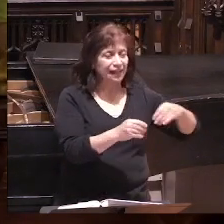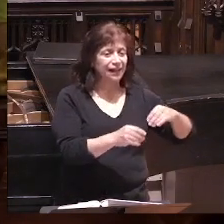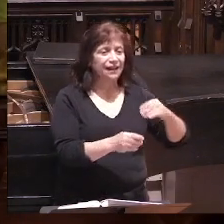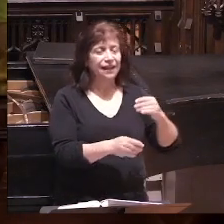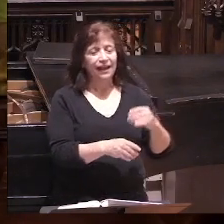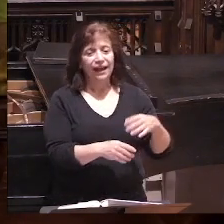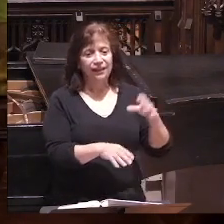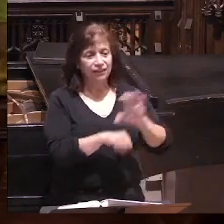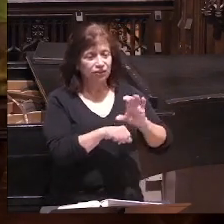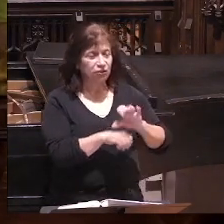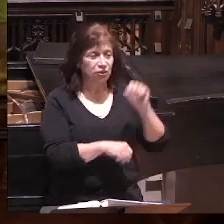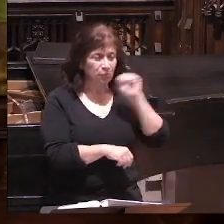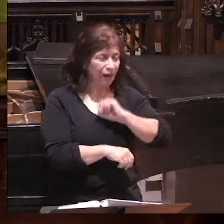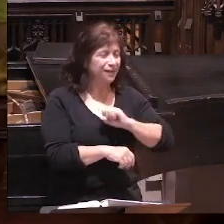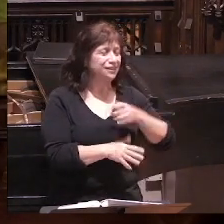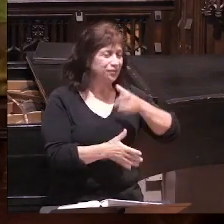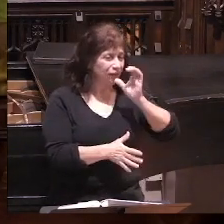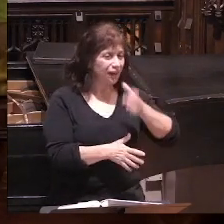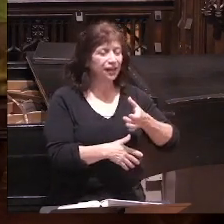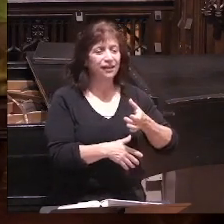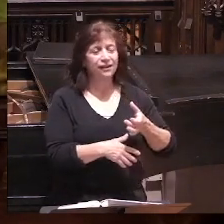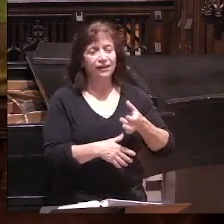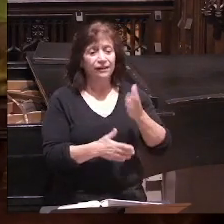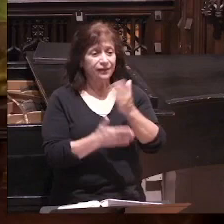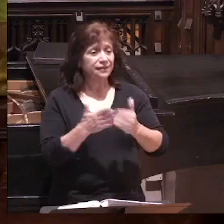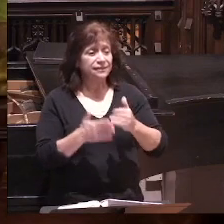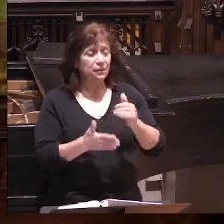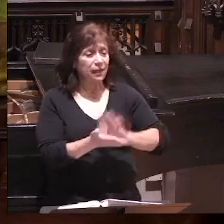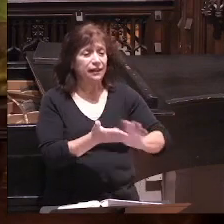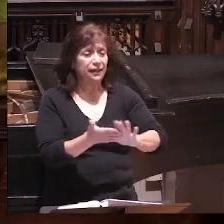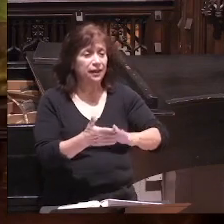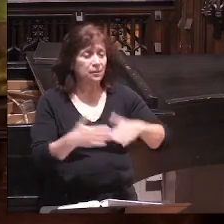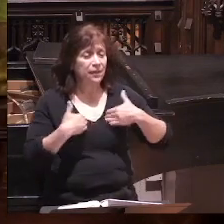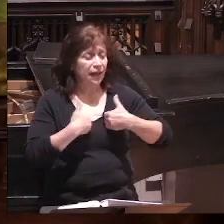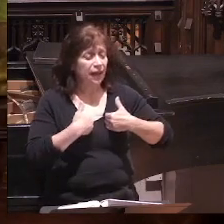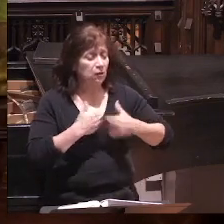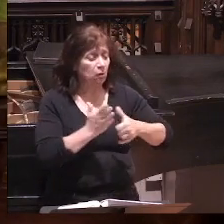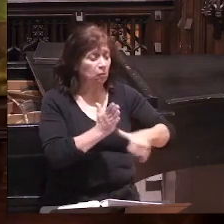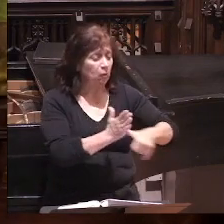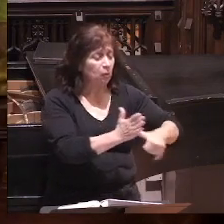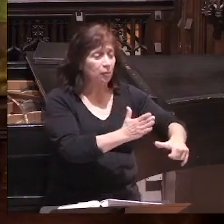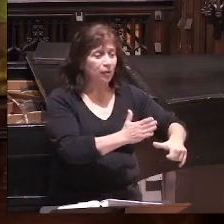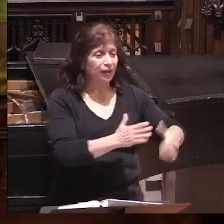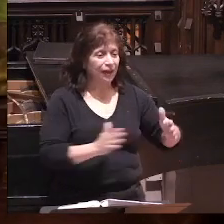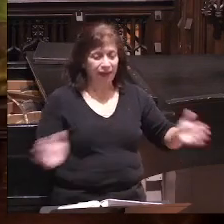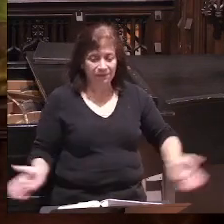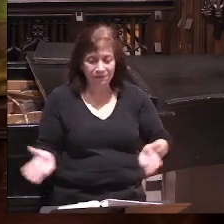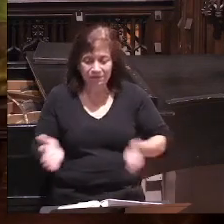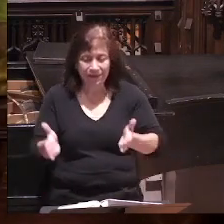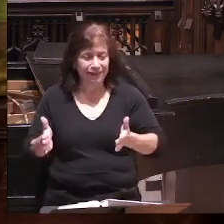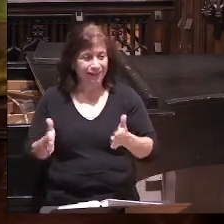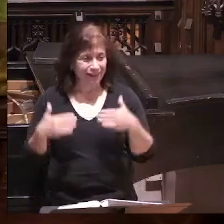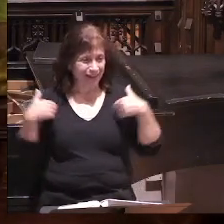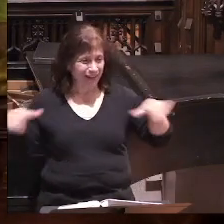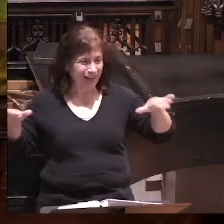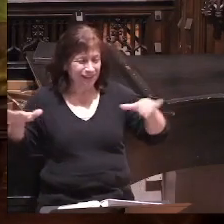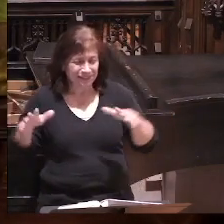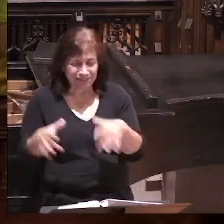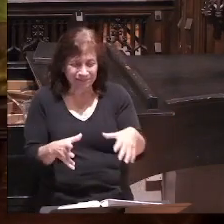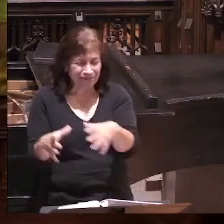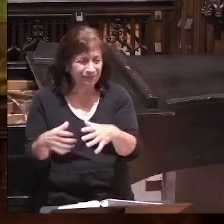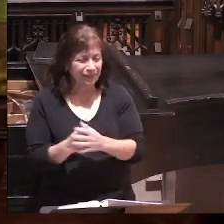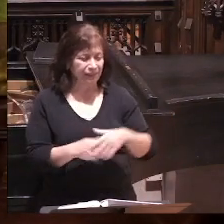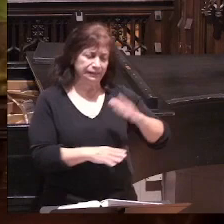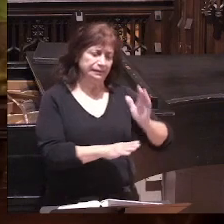church punch. There are those who clean up animal poop and wrangle cherubs. There are those who